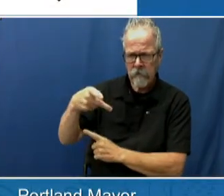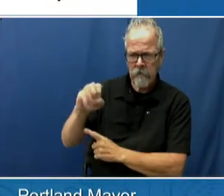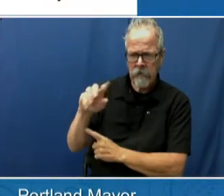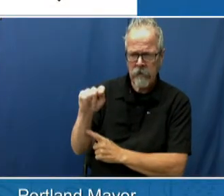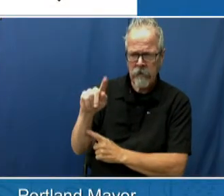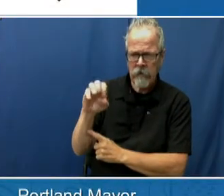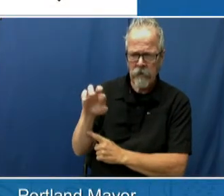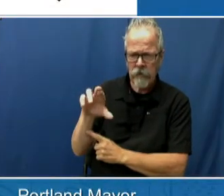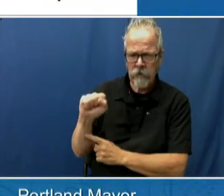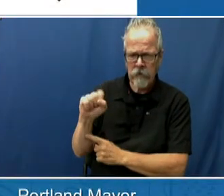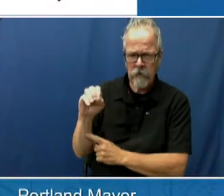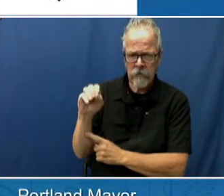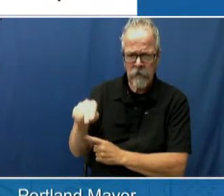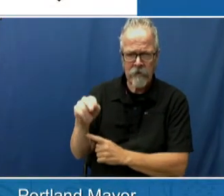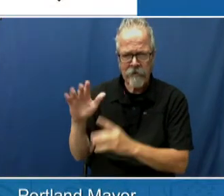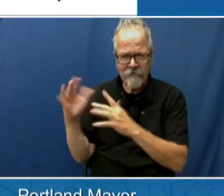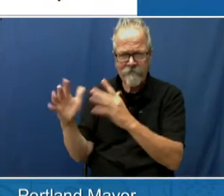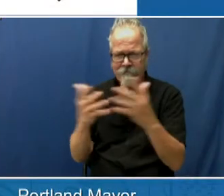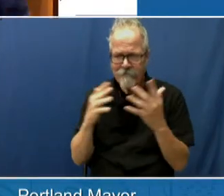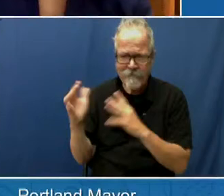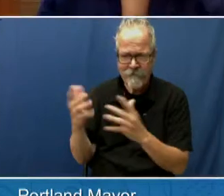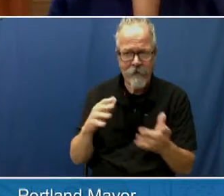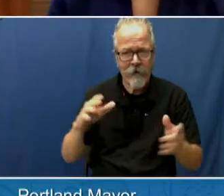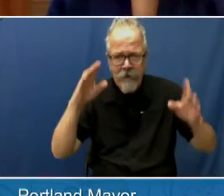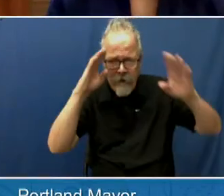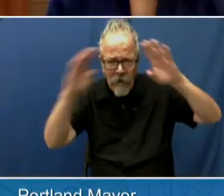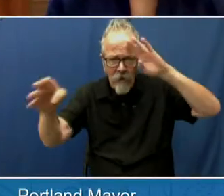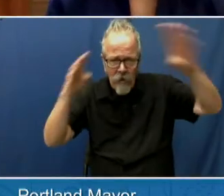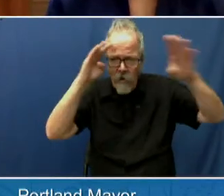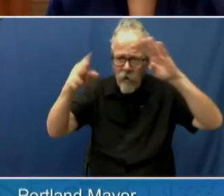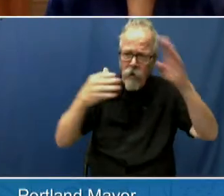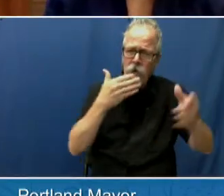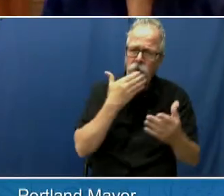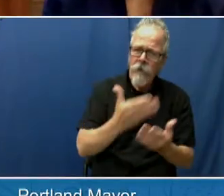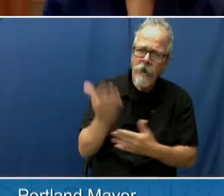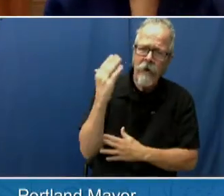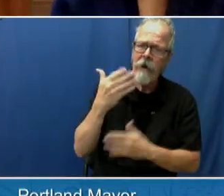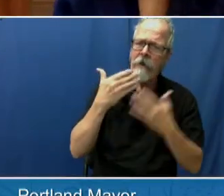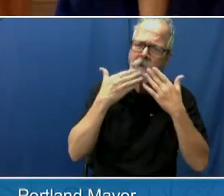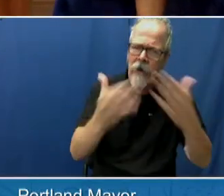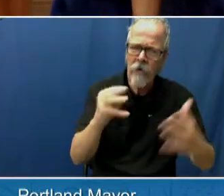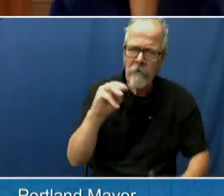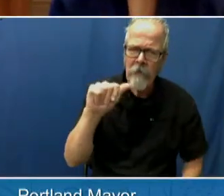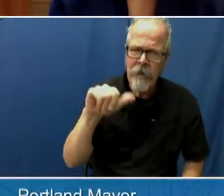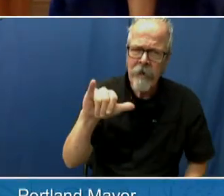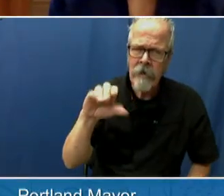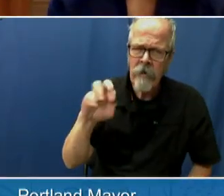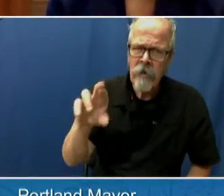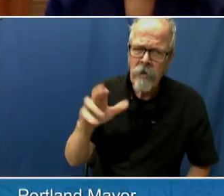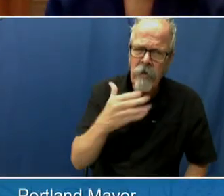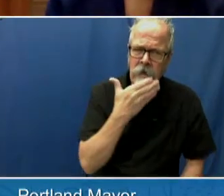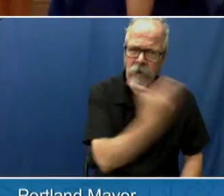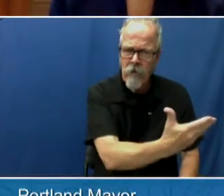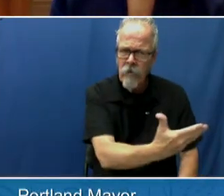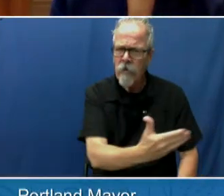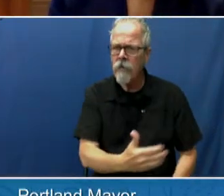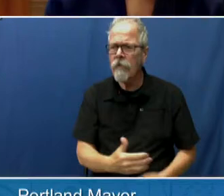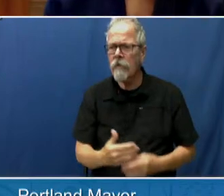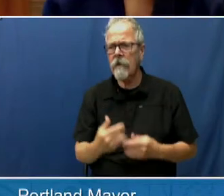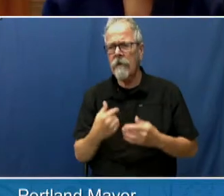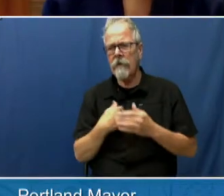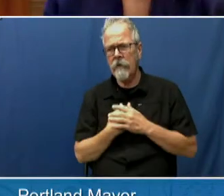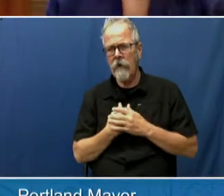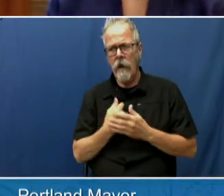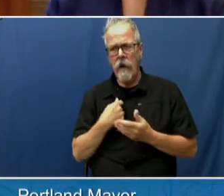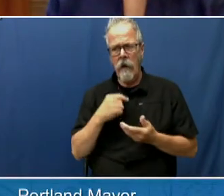Good morning, and thank you so much, Mayor. To be honest, I hold out little hope that any Proud Boys are going to listen to the Metro